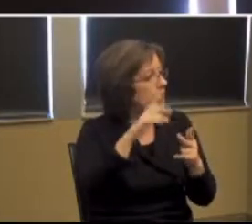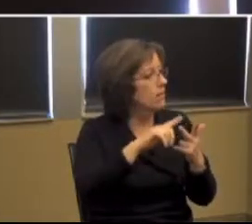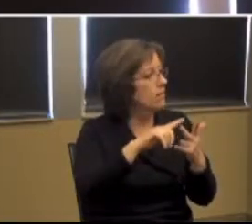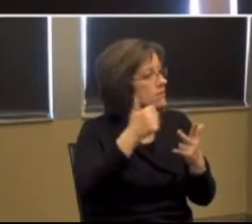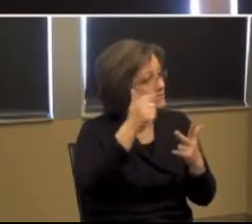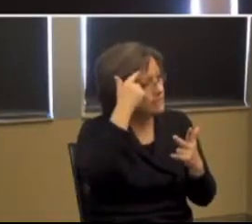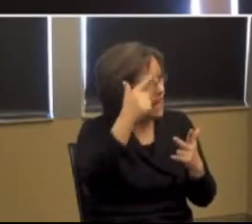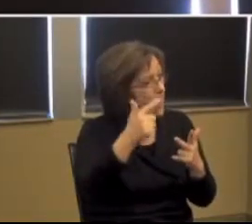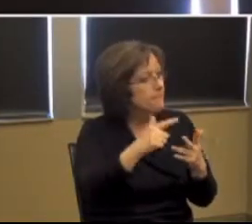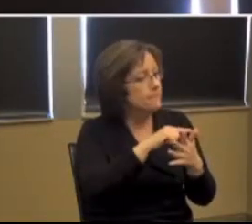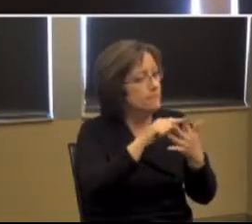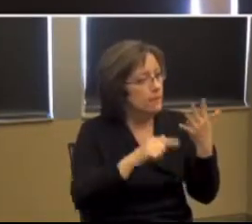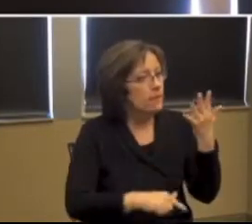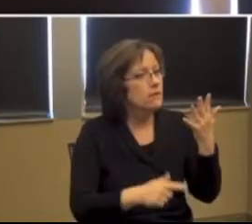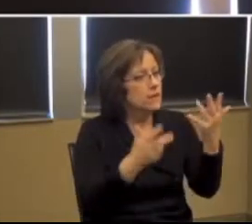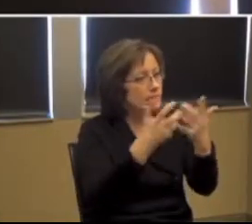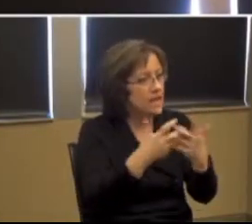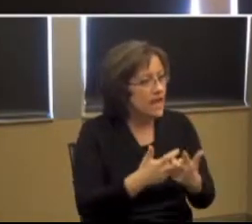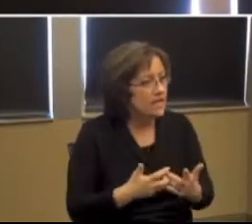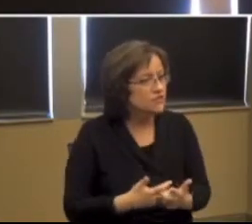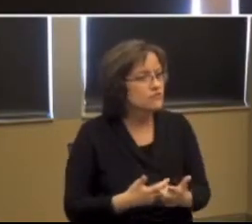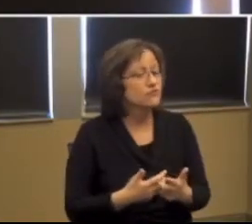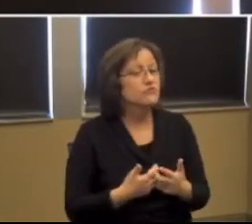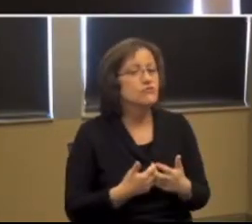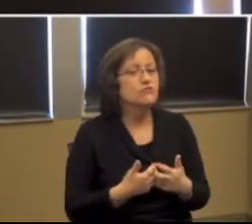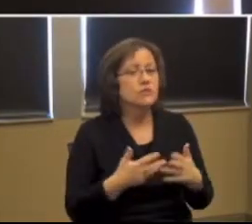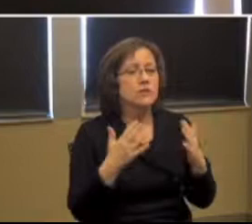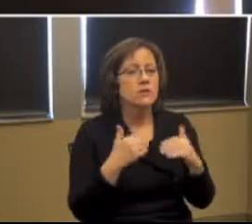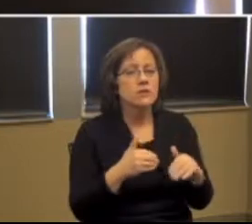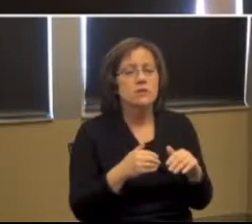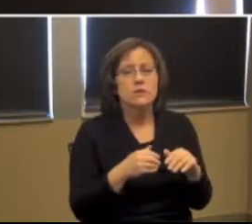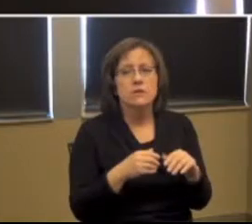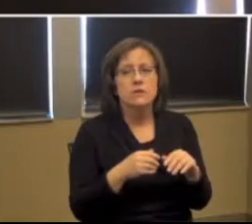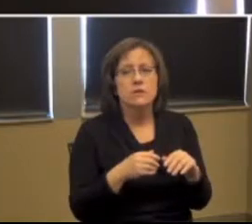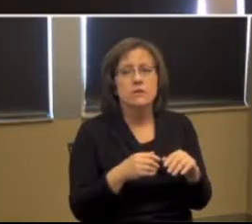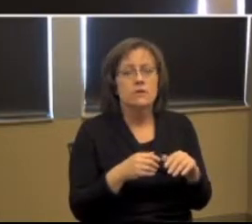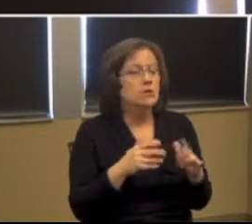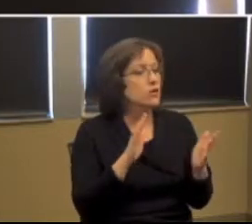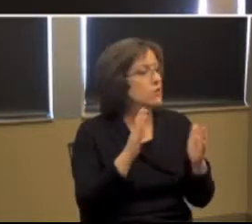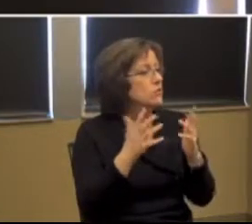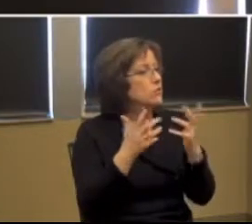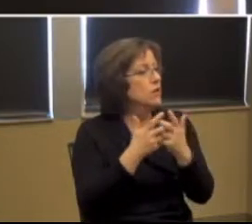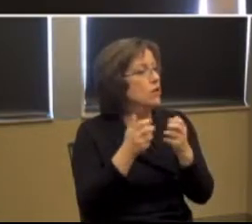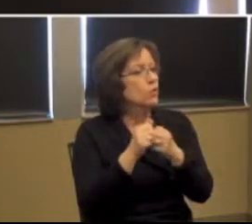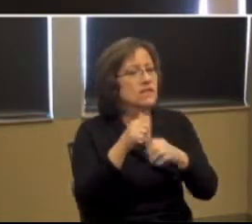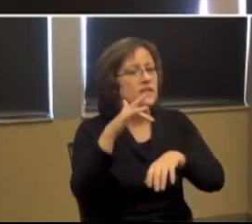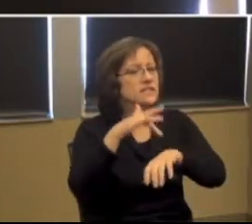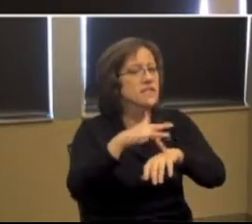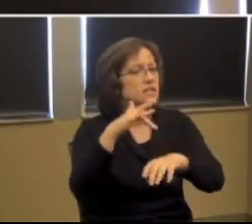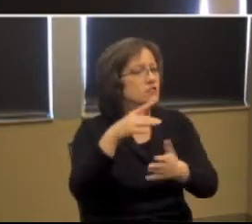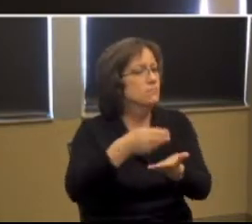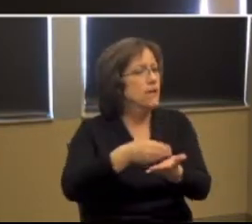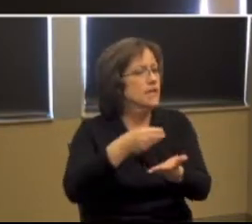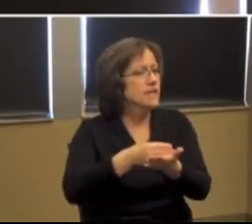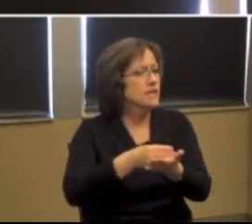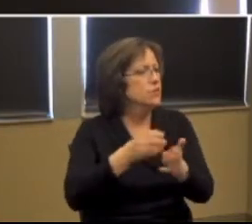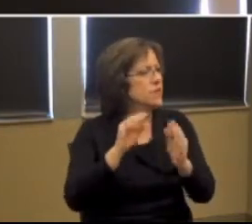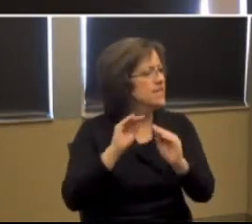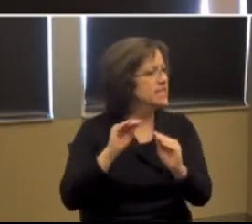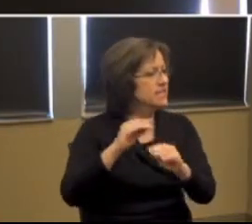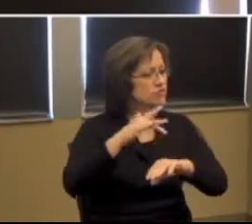it. You can also do pair it with touch money, so you can teach touch money with